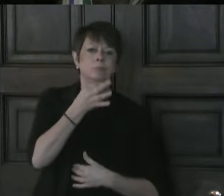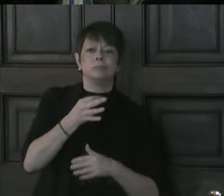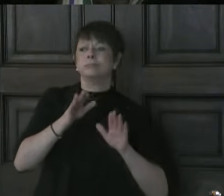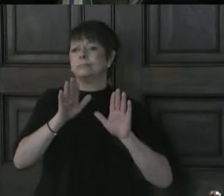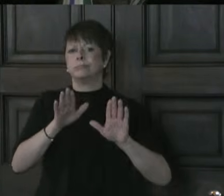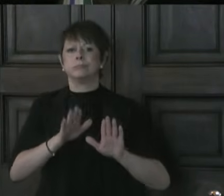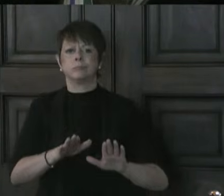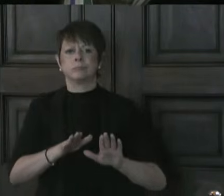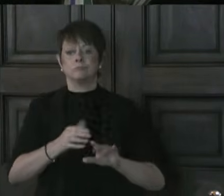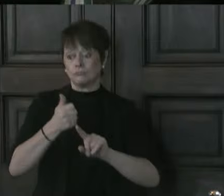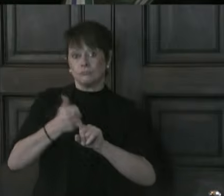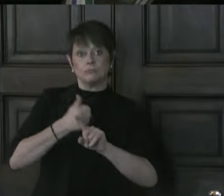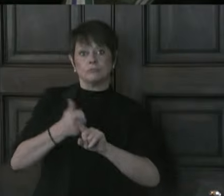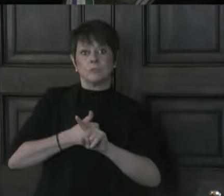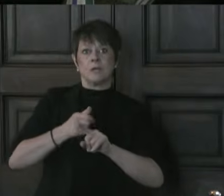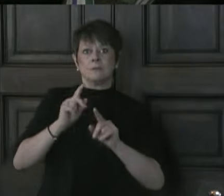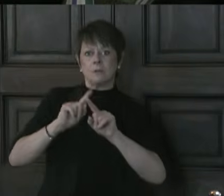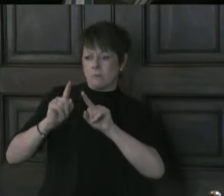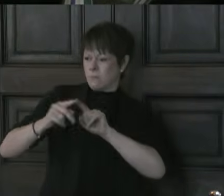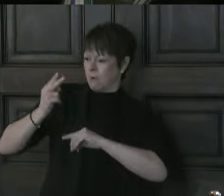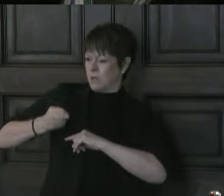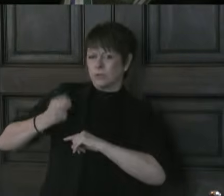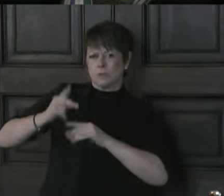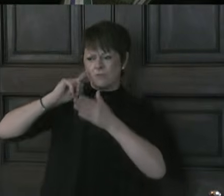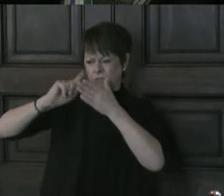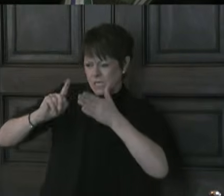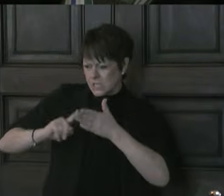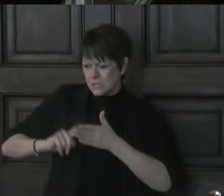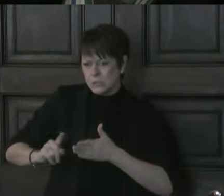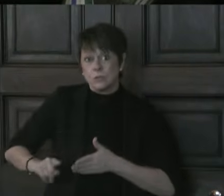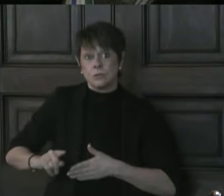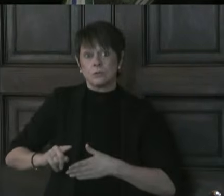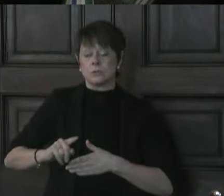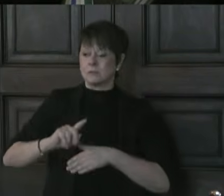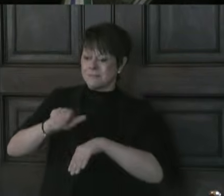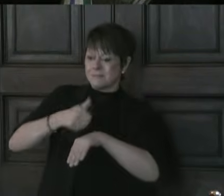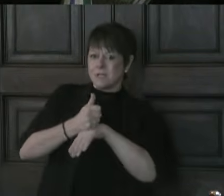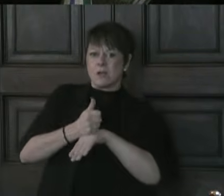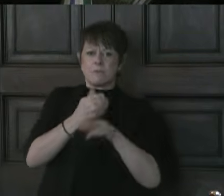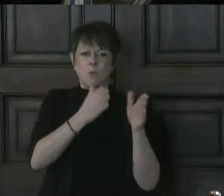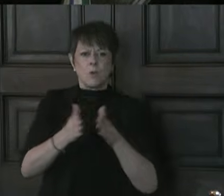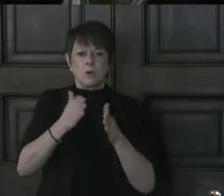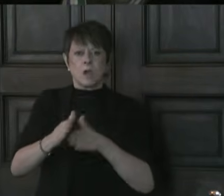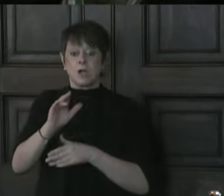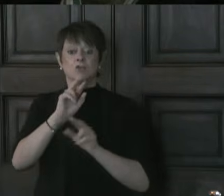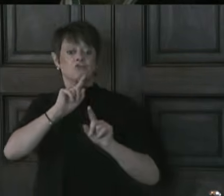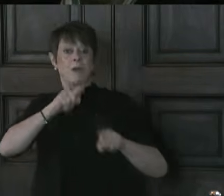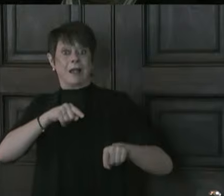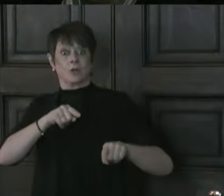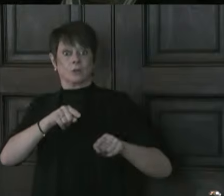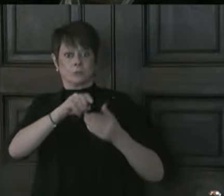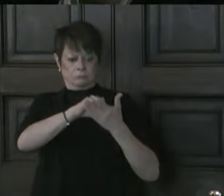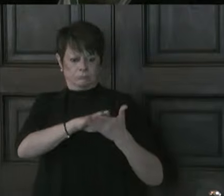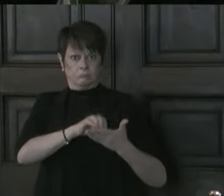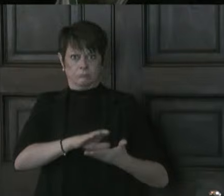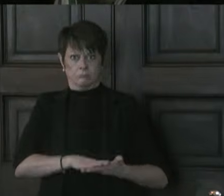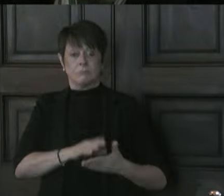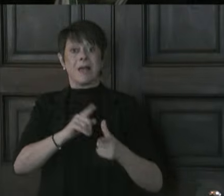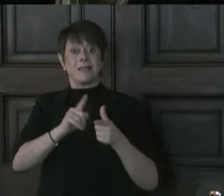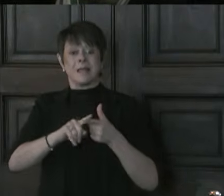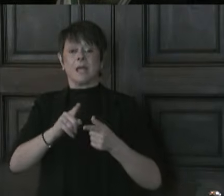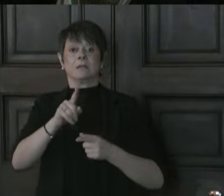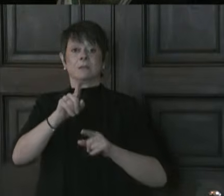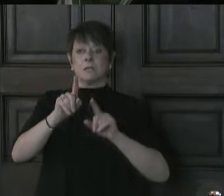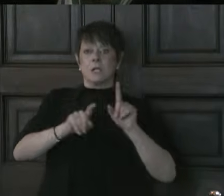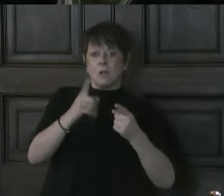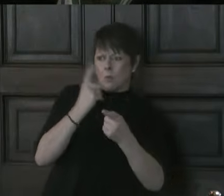carried out extensive archival research, organized and indexed original records, and fielded inquiries from